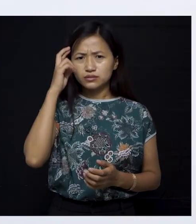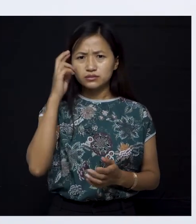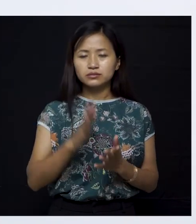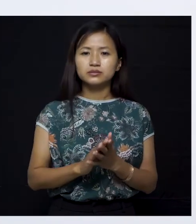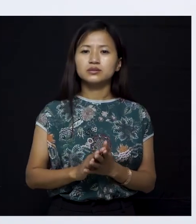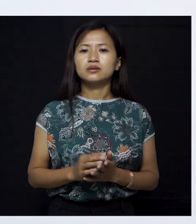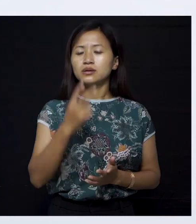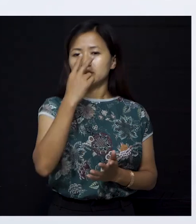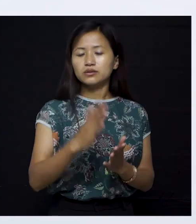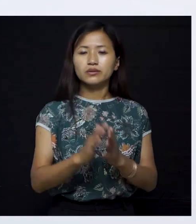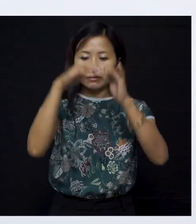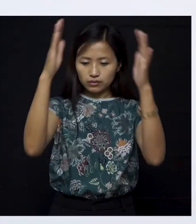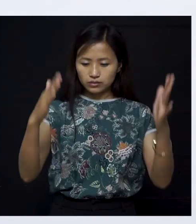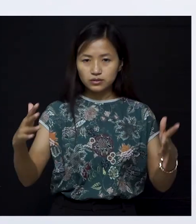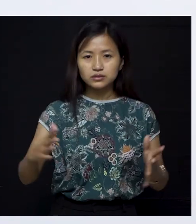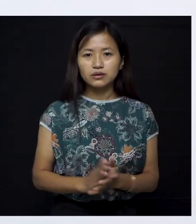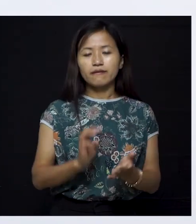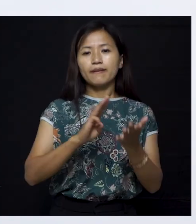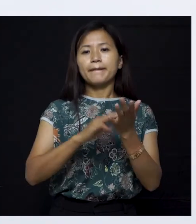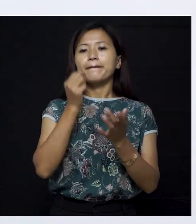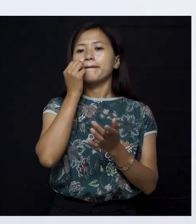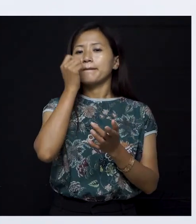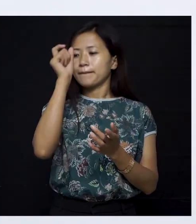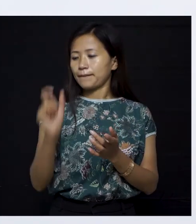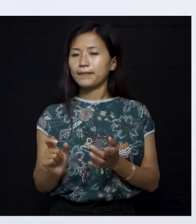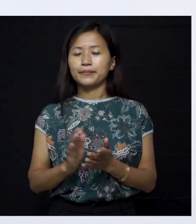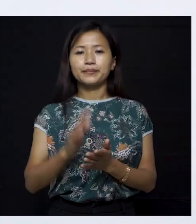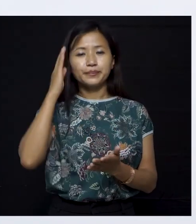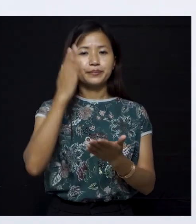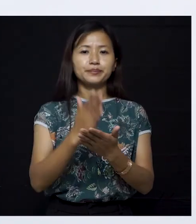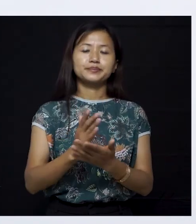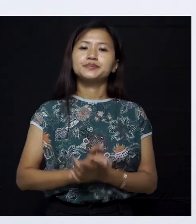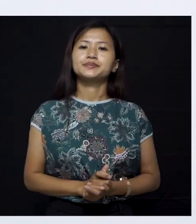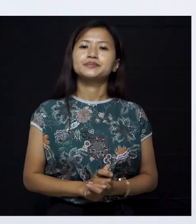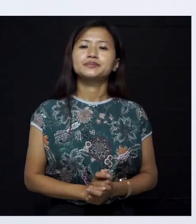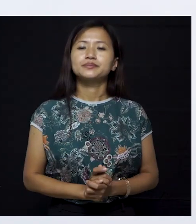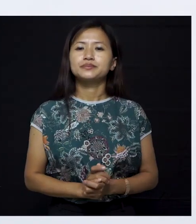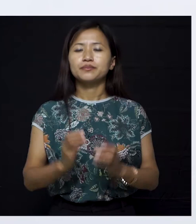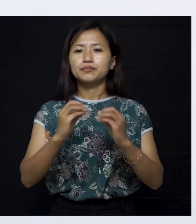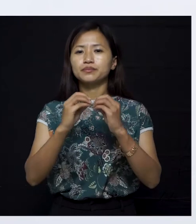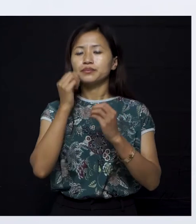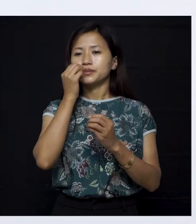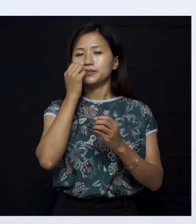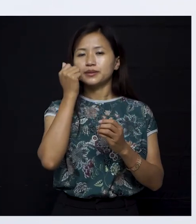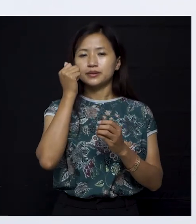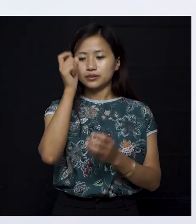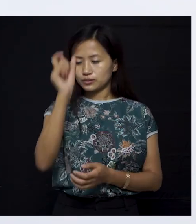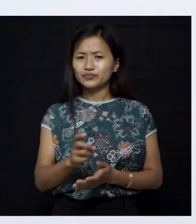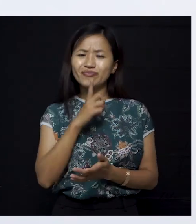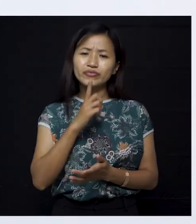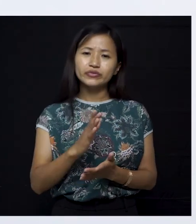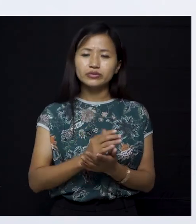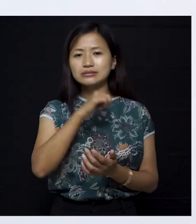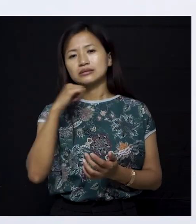When she saw the ghost of Michael behind Bartley, she believed that Bartley will surely die. And also,